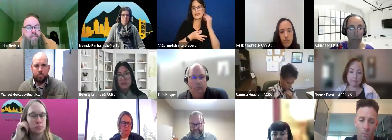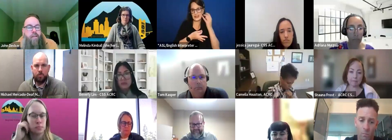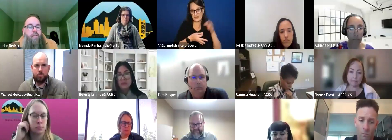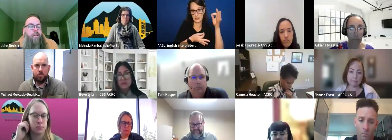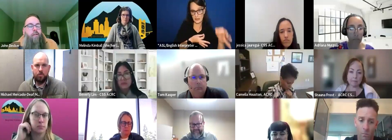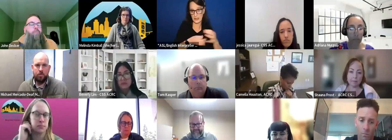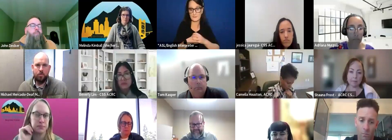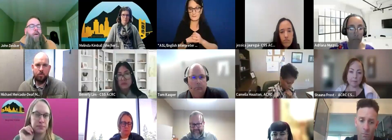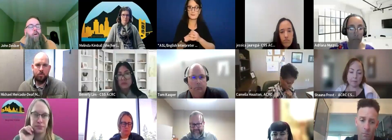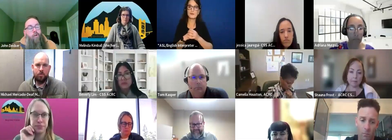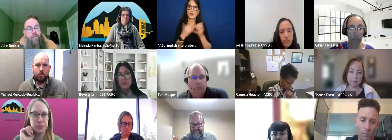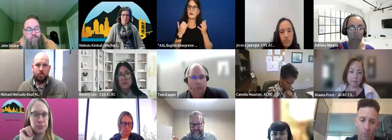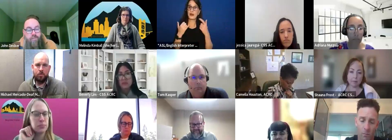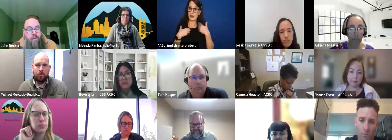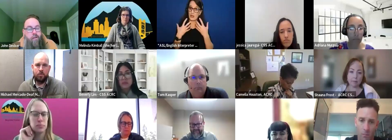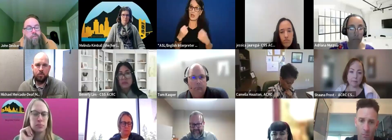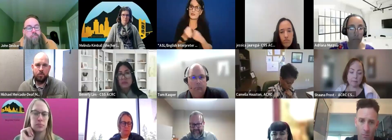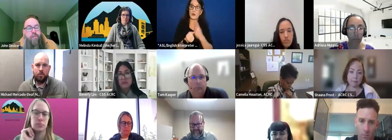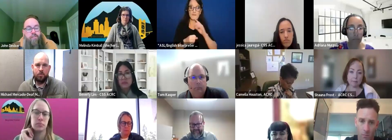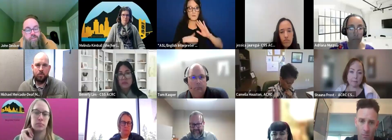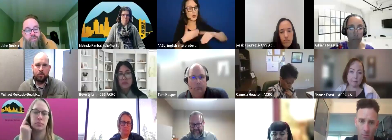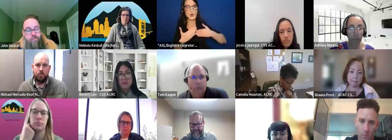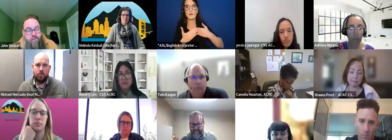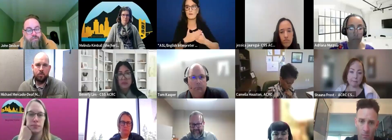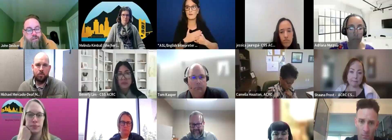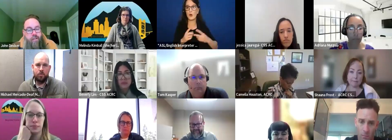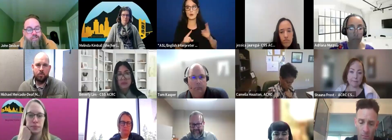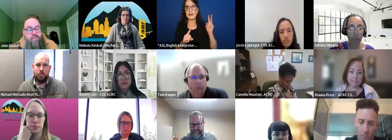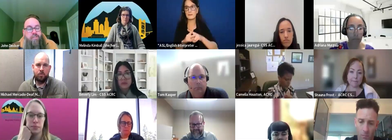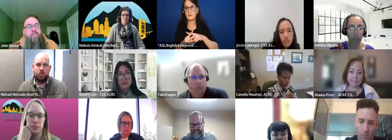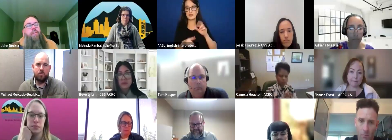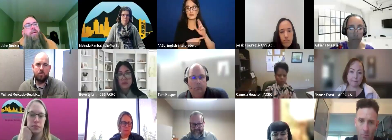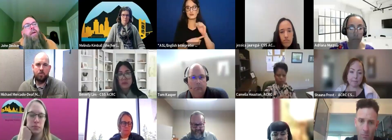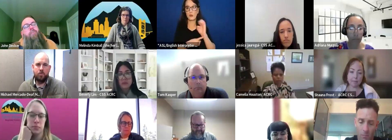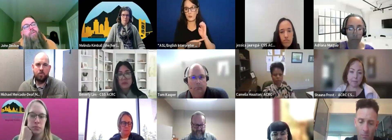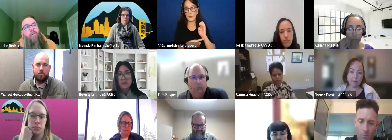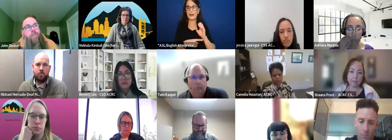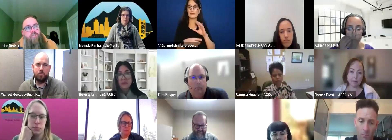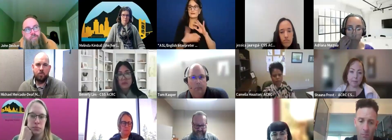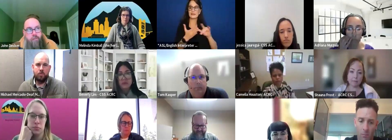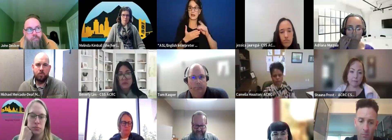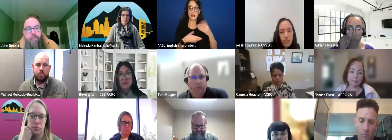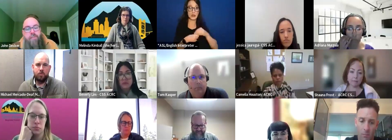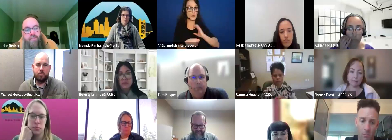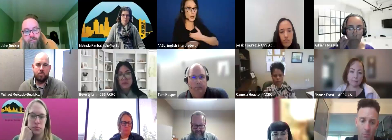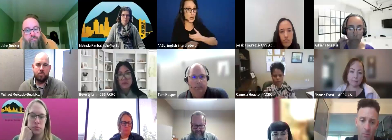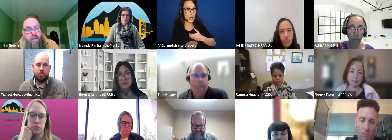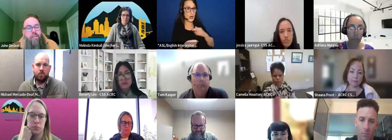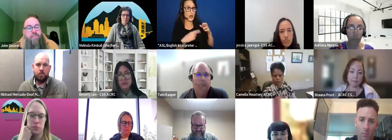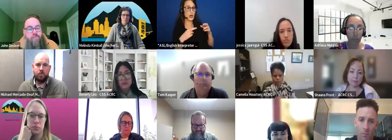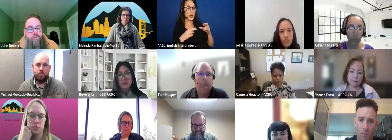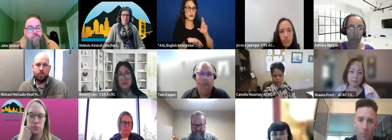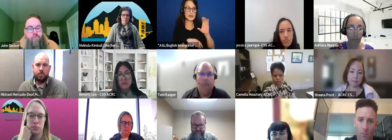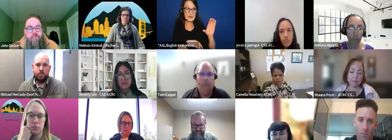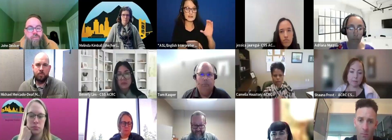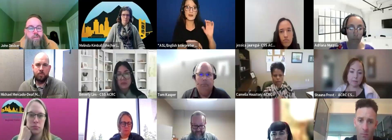of the rate study, including by our regional center, including by the Association of Regional Center Agencies, every large kind of advocacy group